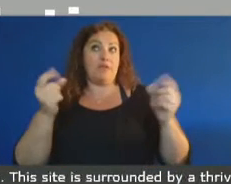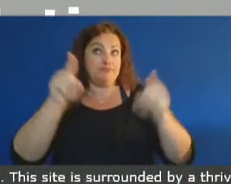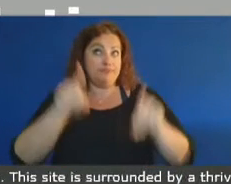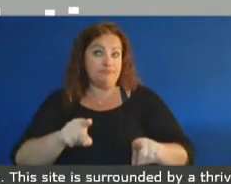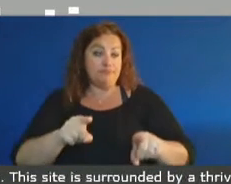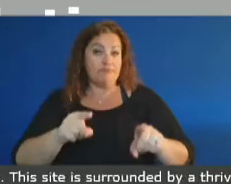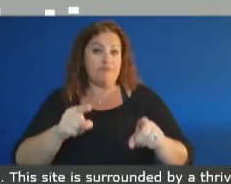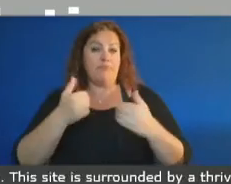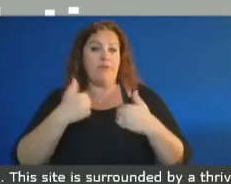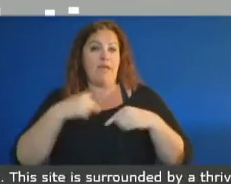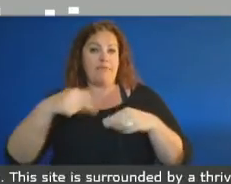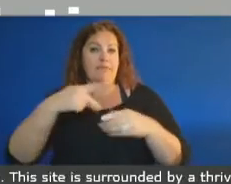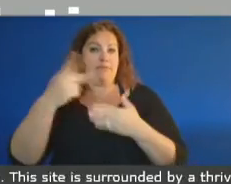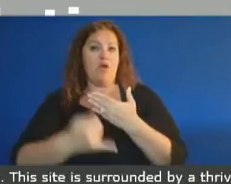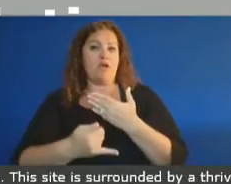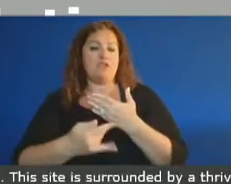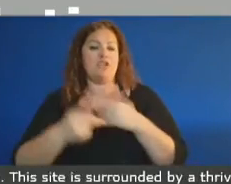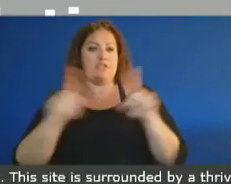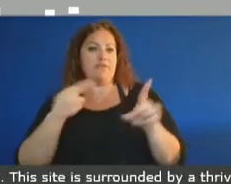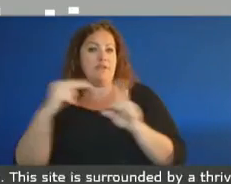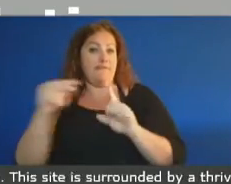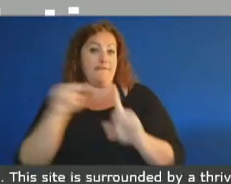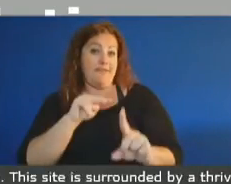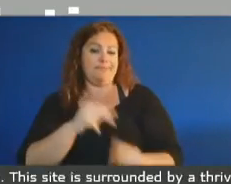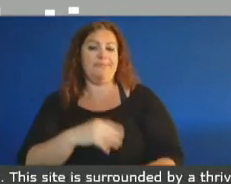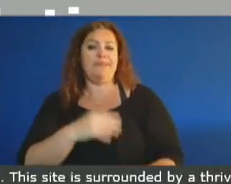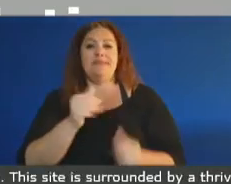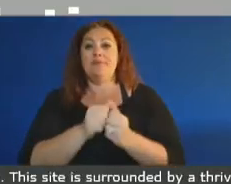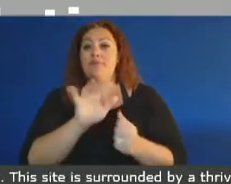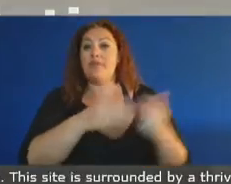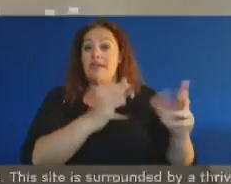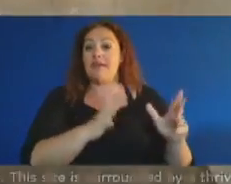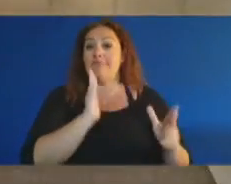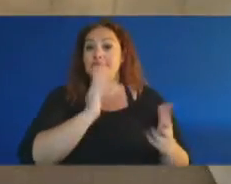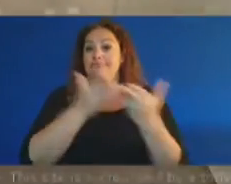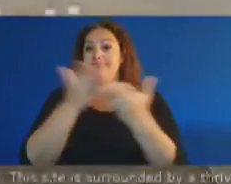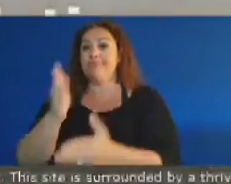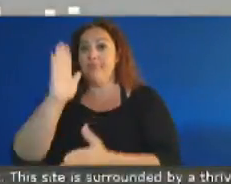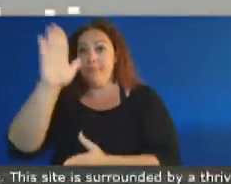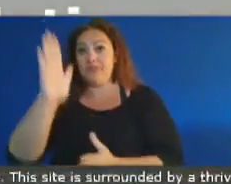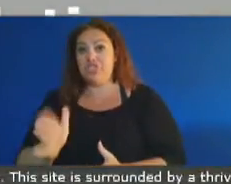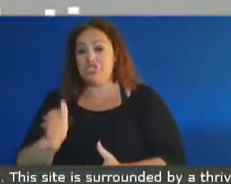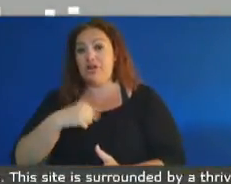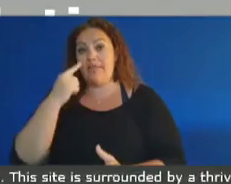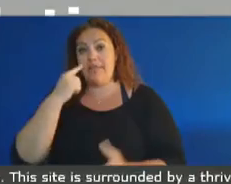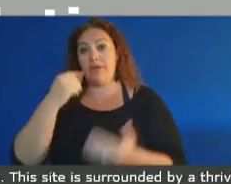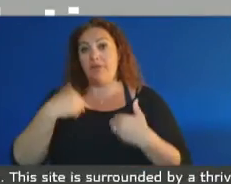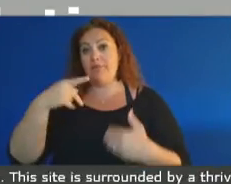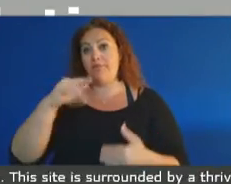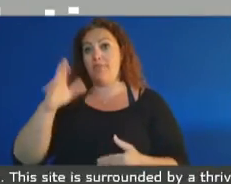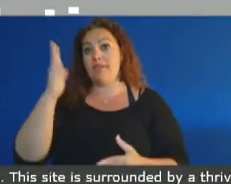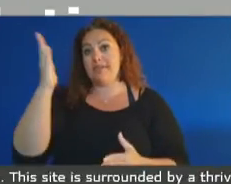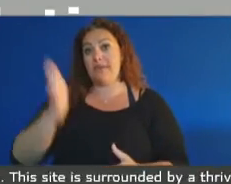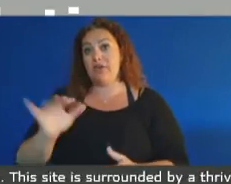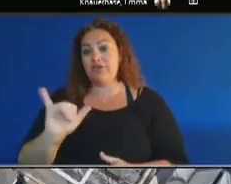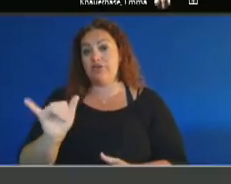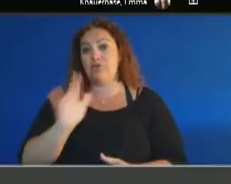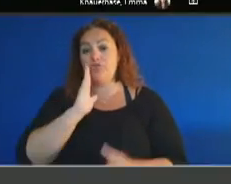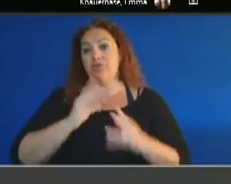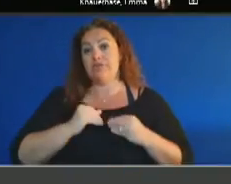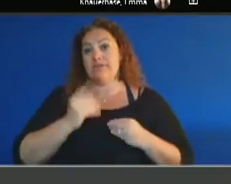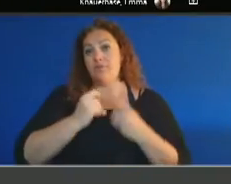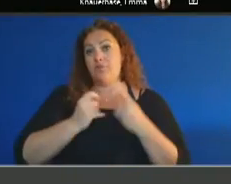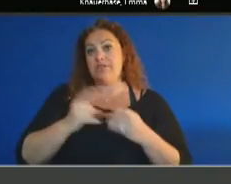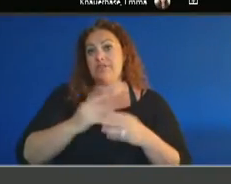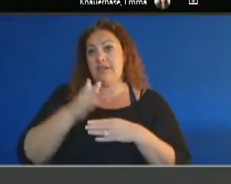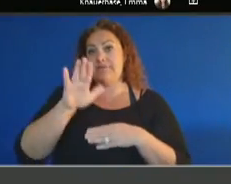different uh a different view so uh with that I'll turn it over to the petitioner I think we've got some public speakers as well so we'll take any questions following uh